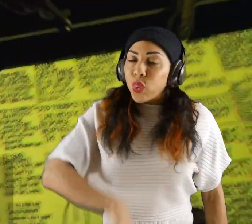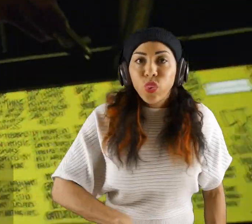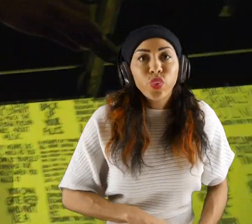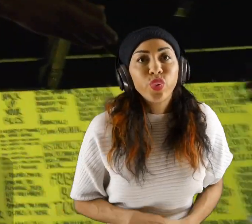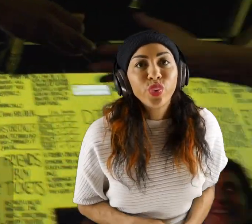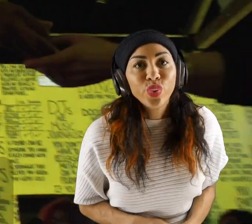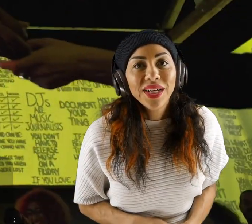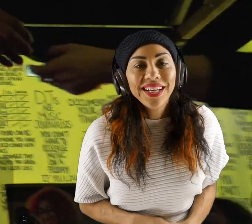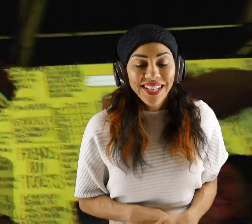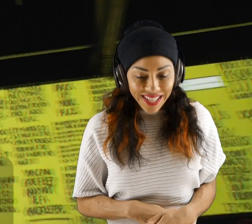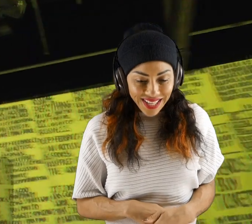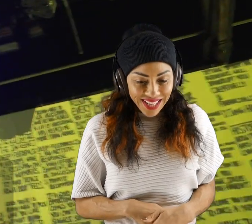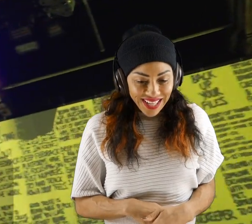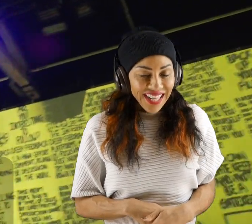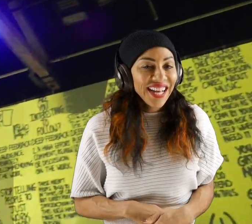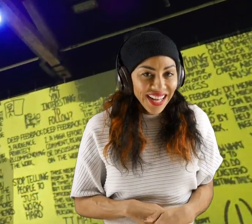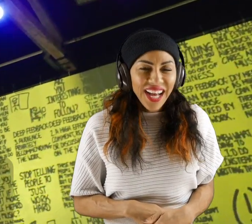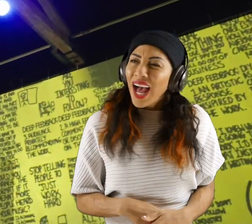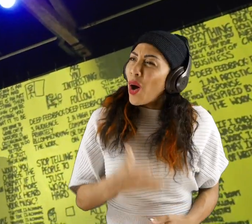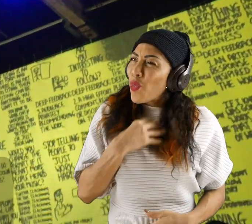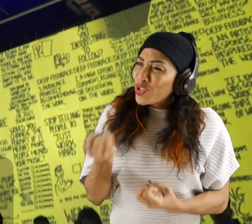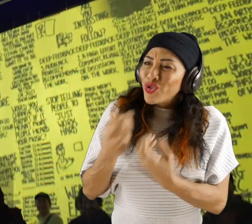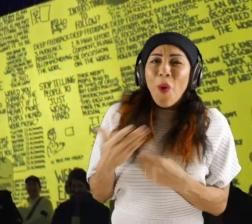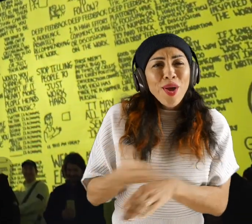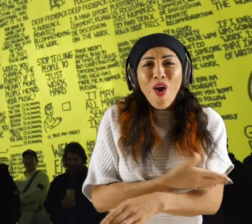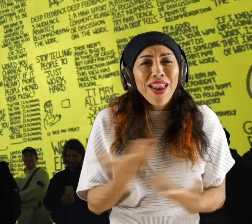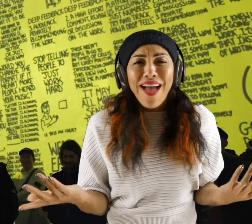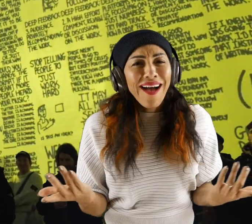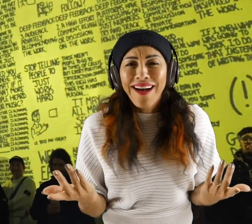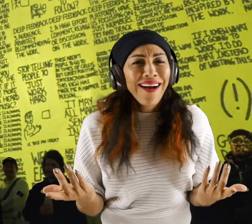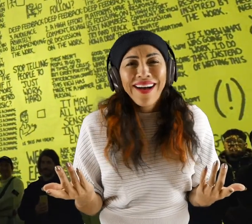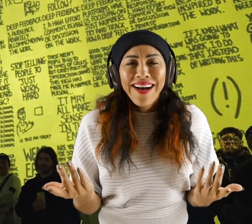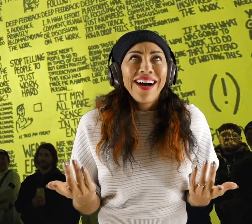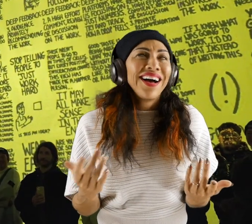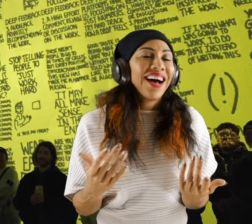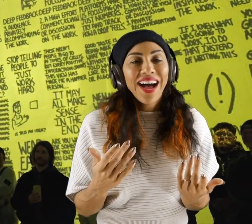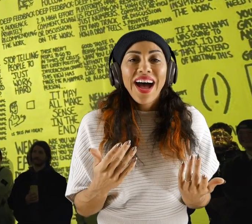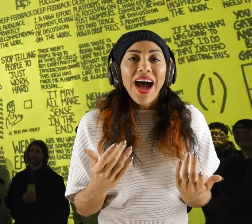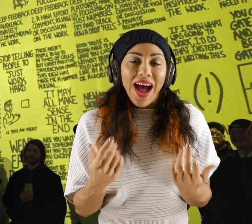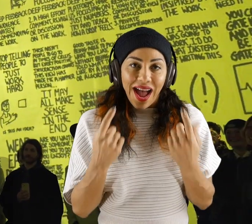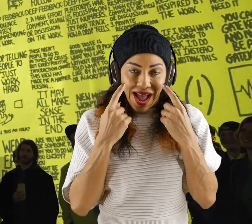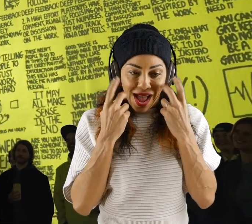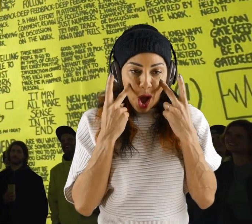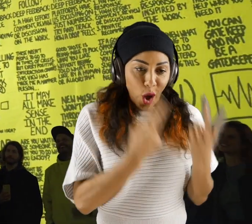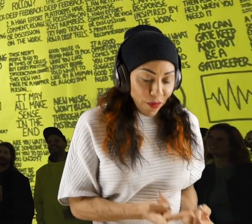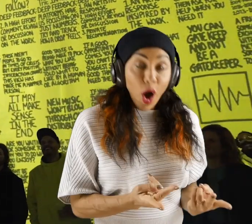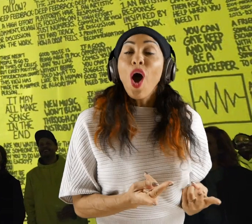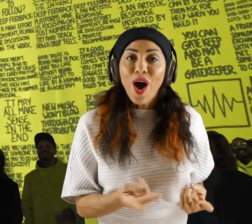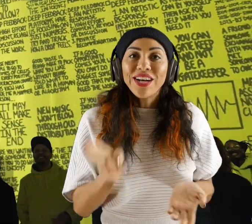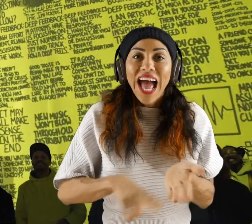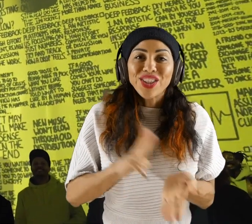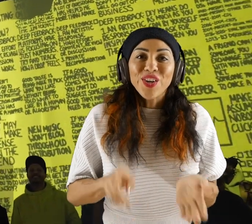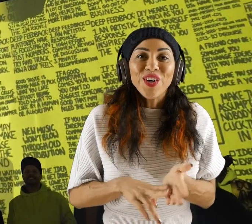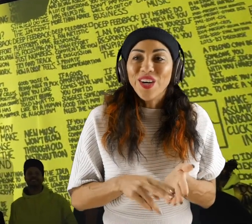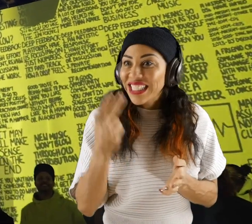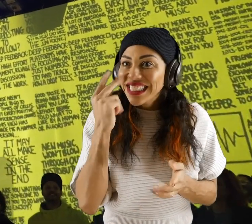Jeez. I wish you told me earlier on. Thank you. Thank you. Now I feel like actually natural now. I can see everyone's eyes. Jeez.